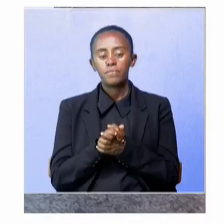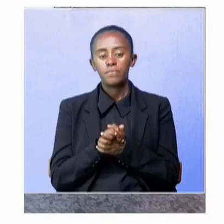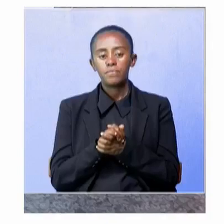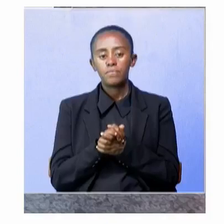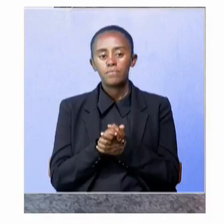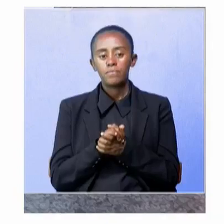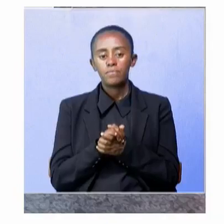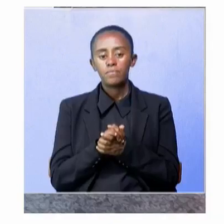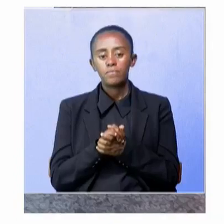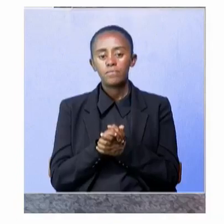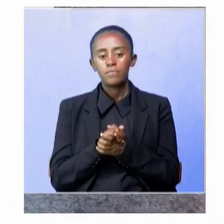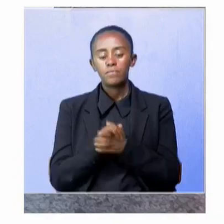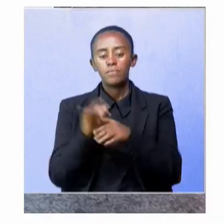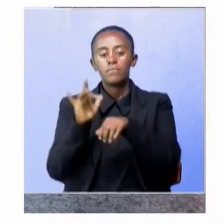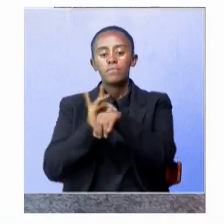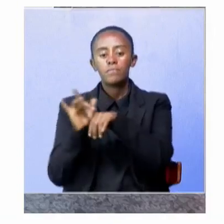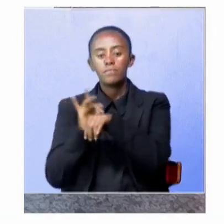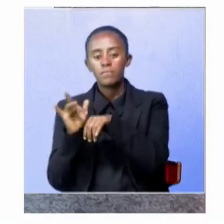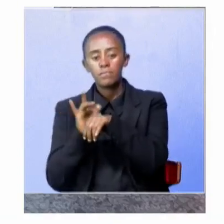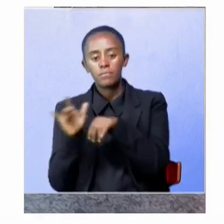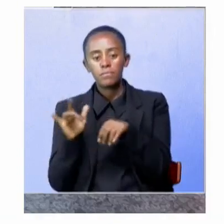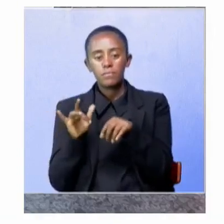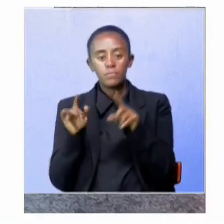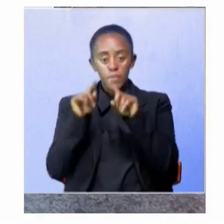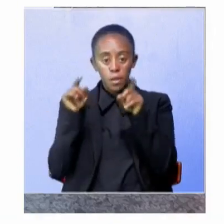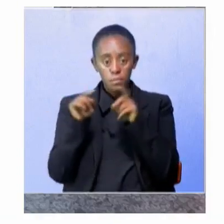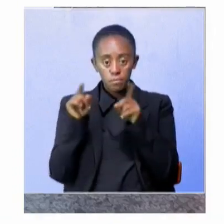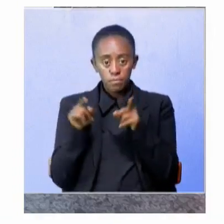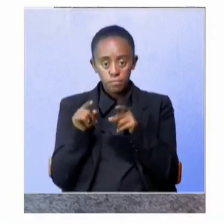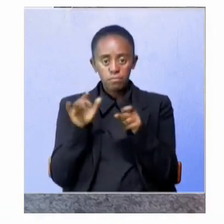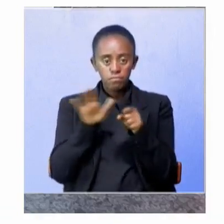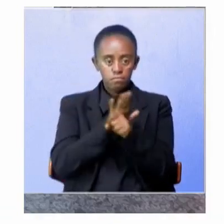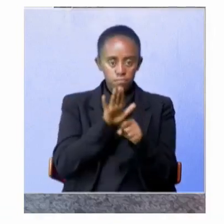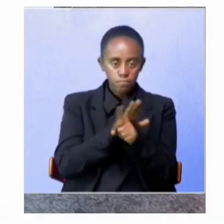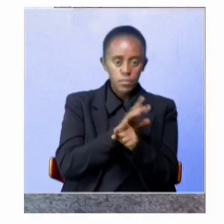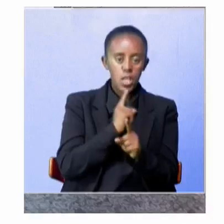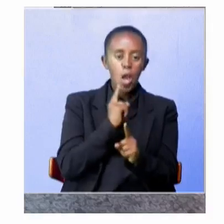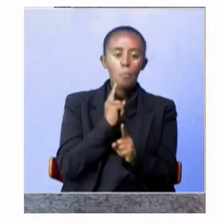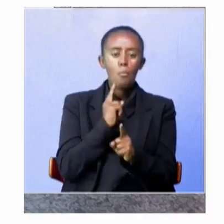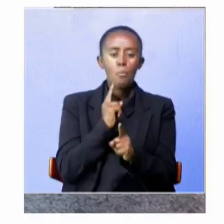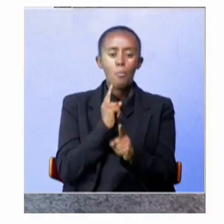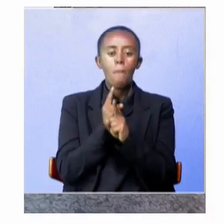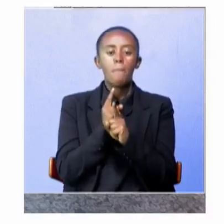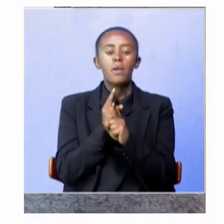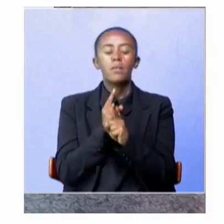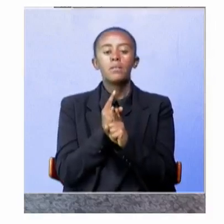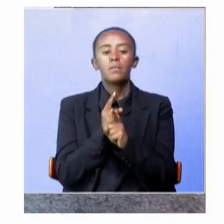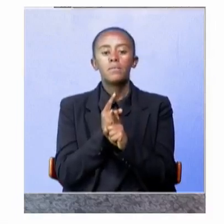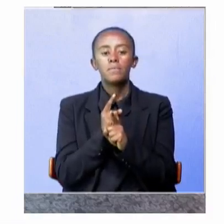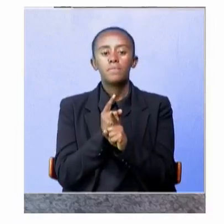fill in the blanks with the appropriate